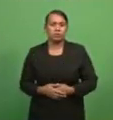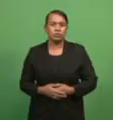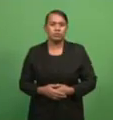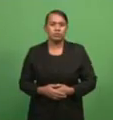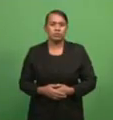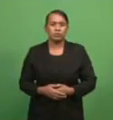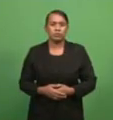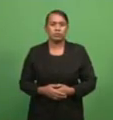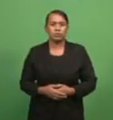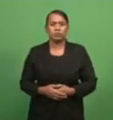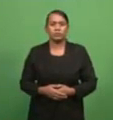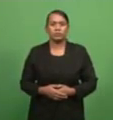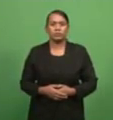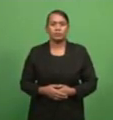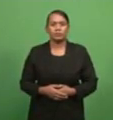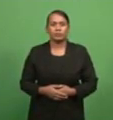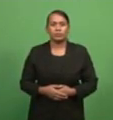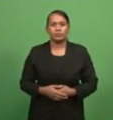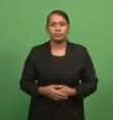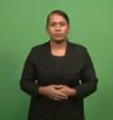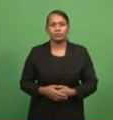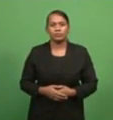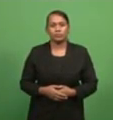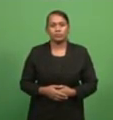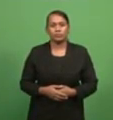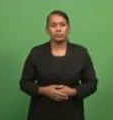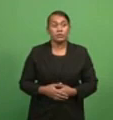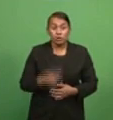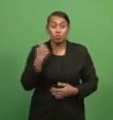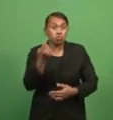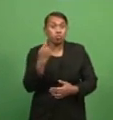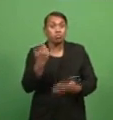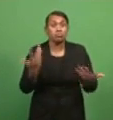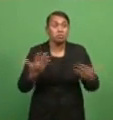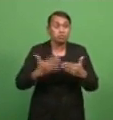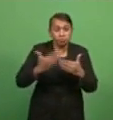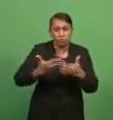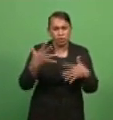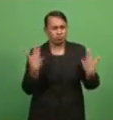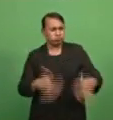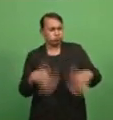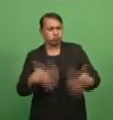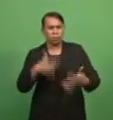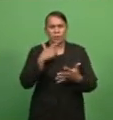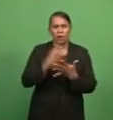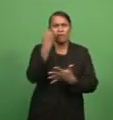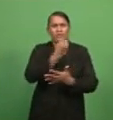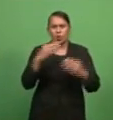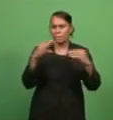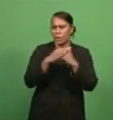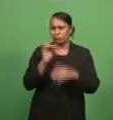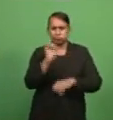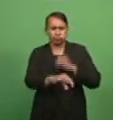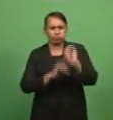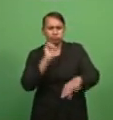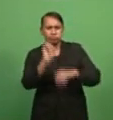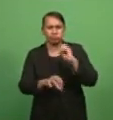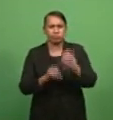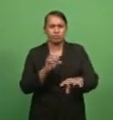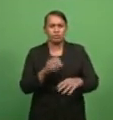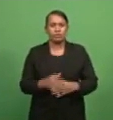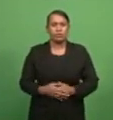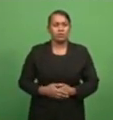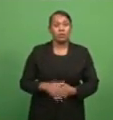News. Up ahead, overwhelming support for food bank and Ramadan to begin under